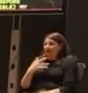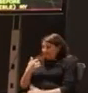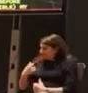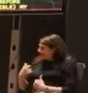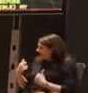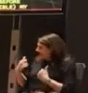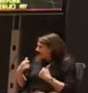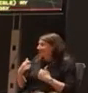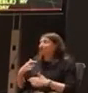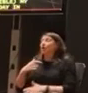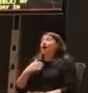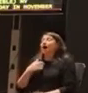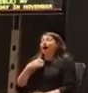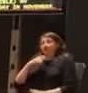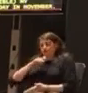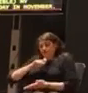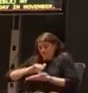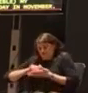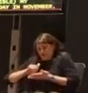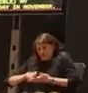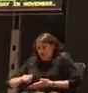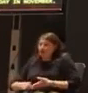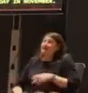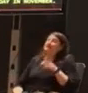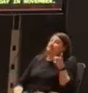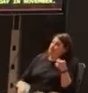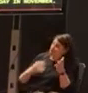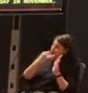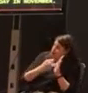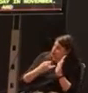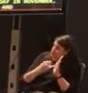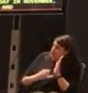So I wrote and